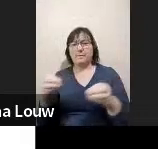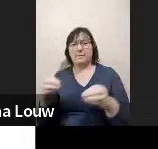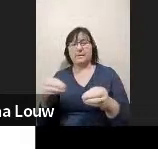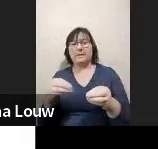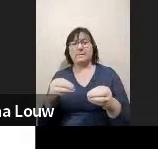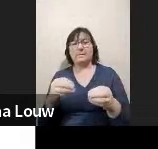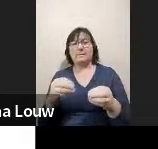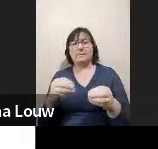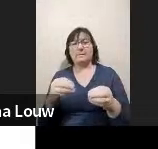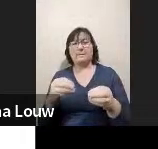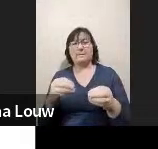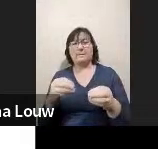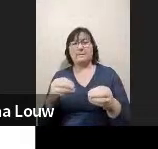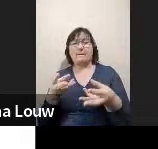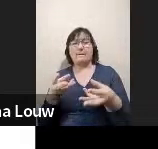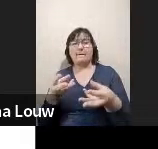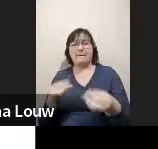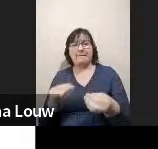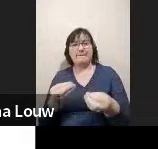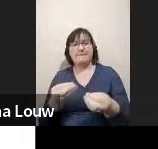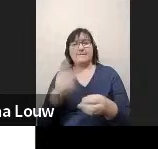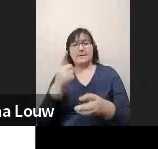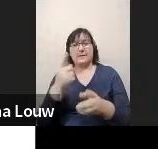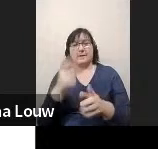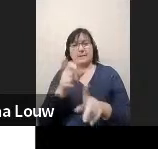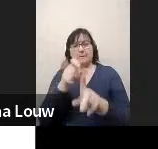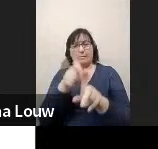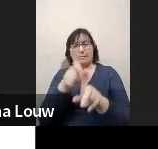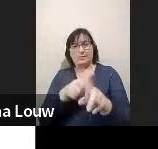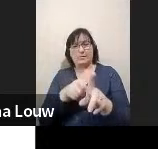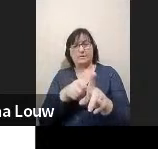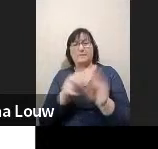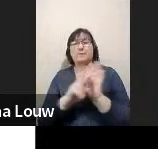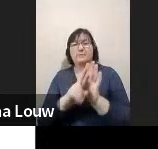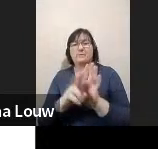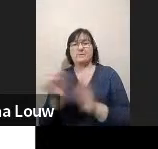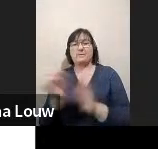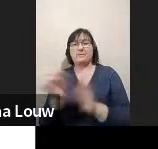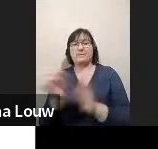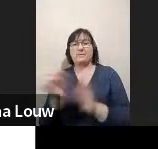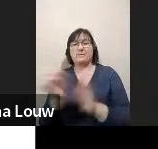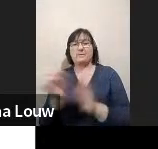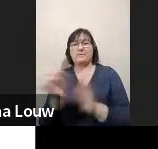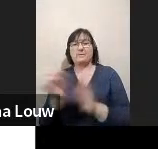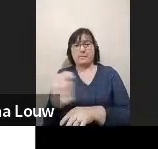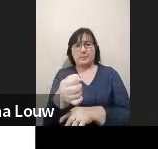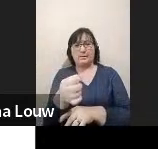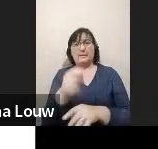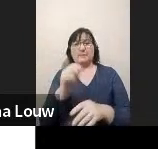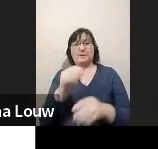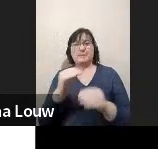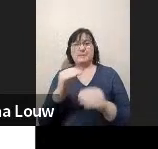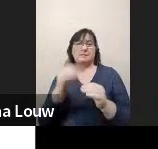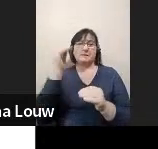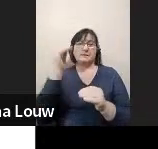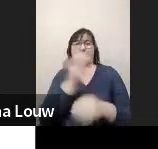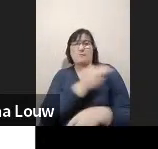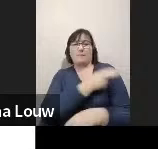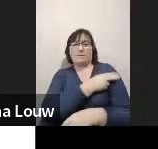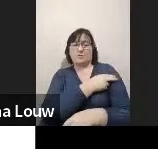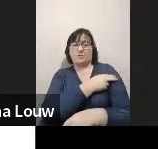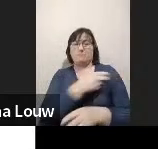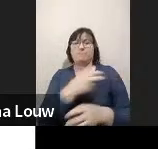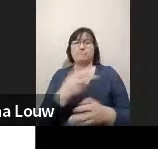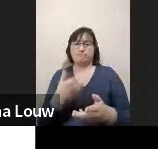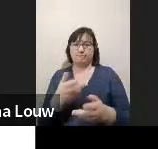an individual representative appointed. This person must be a senior official of the company, for example, the director of